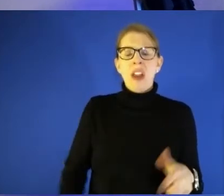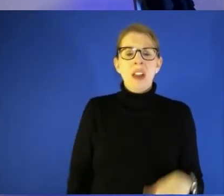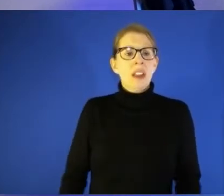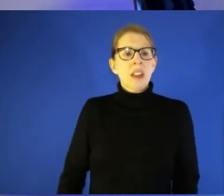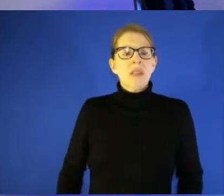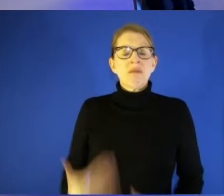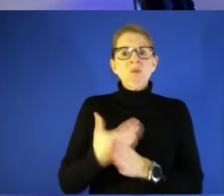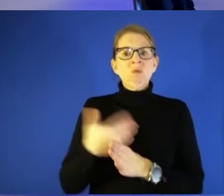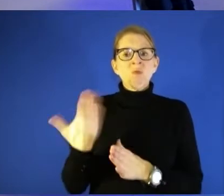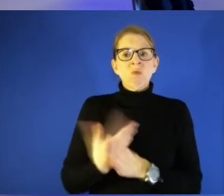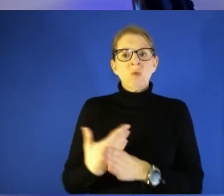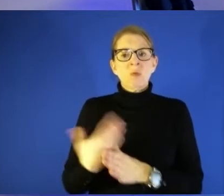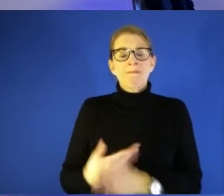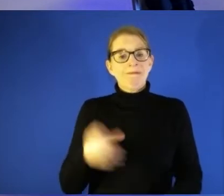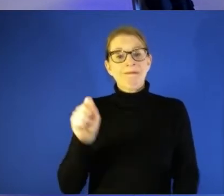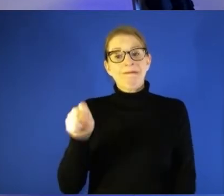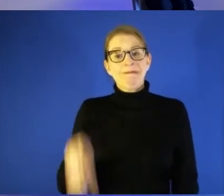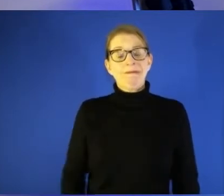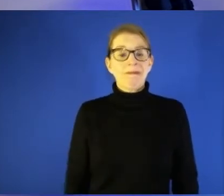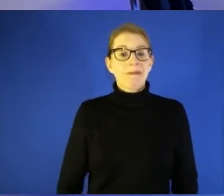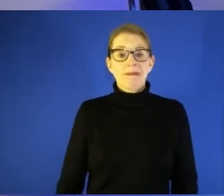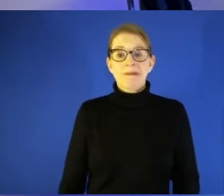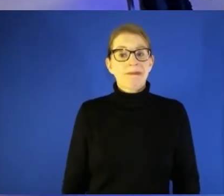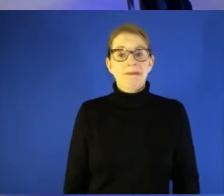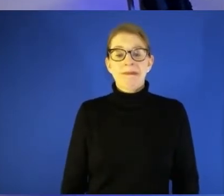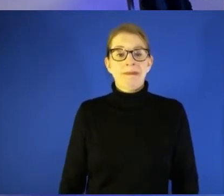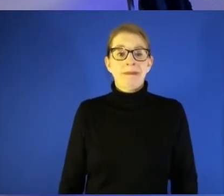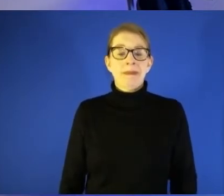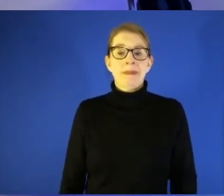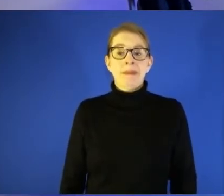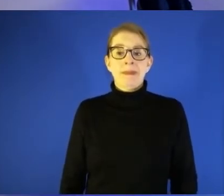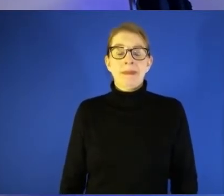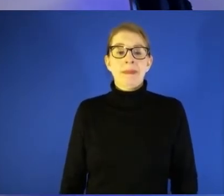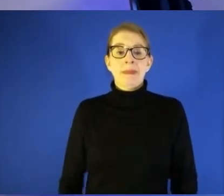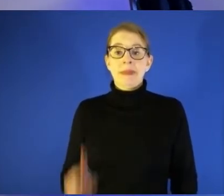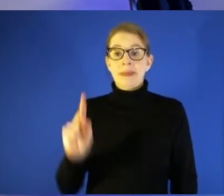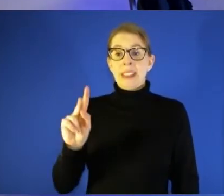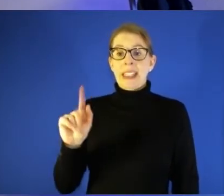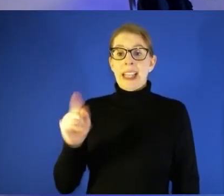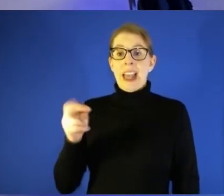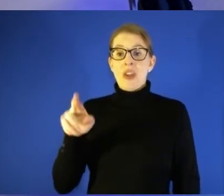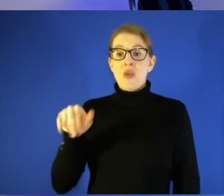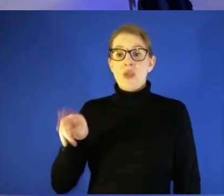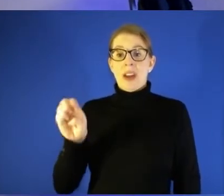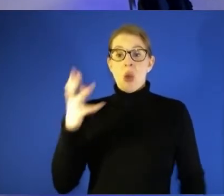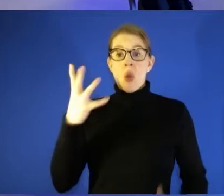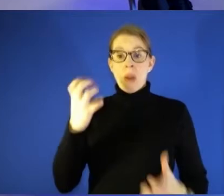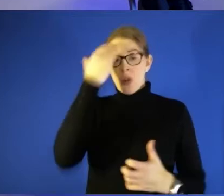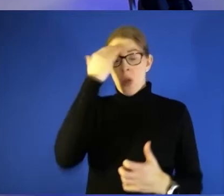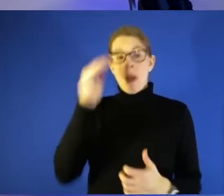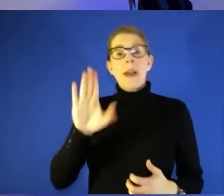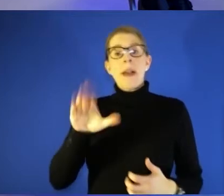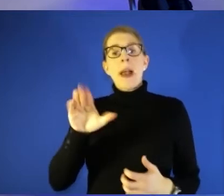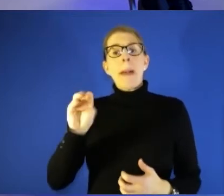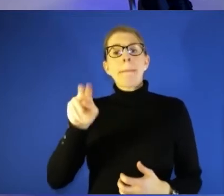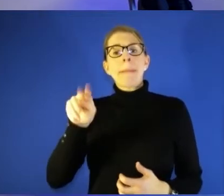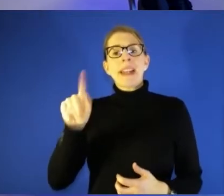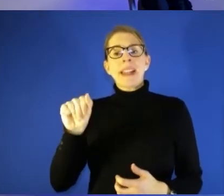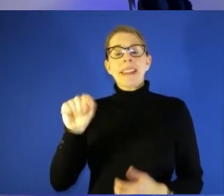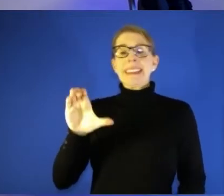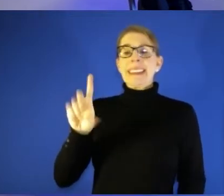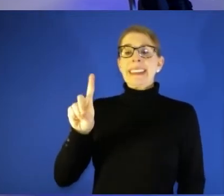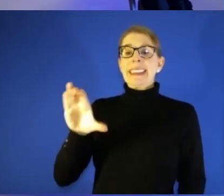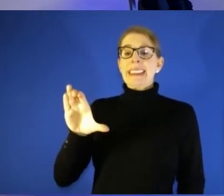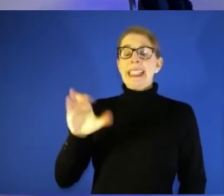It does. It does. Okay, we don't want to do that. Okay, so Catherine wants to know, Amanda, can you also address CDC isolation